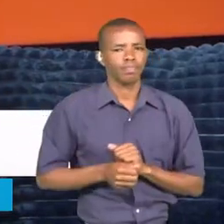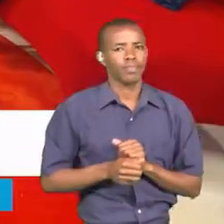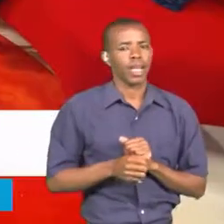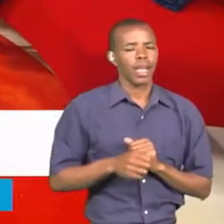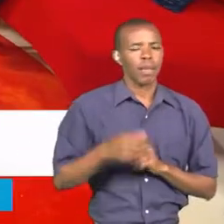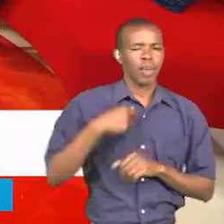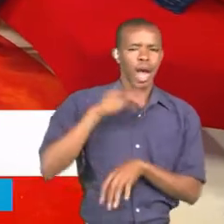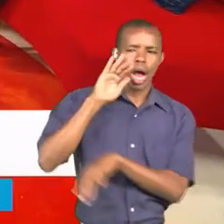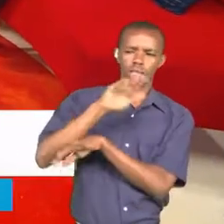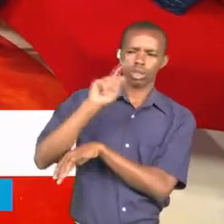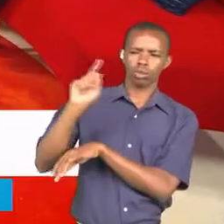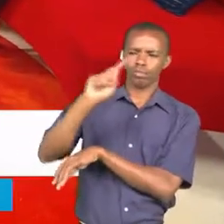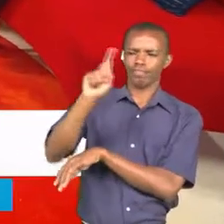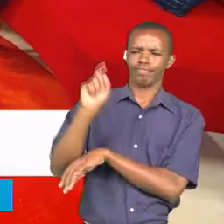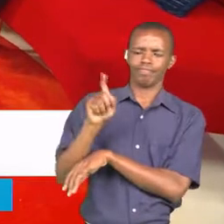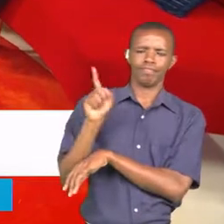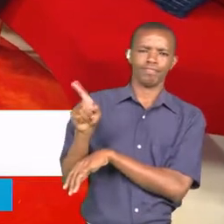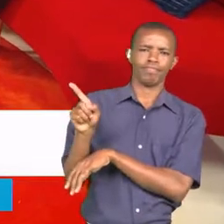me ask a question.